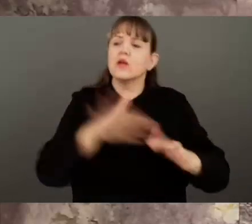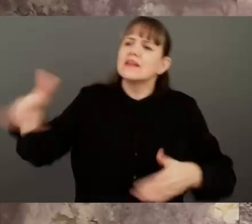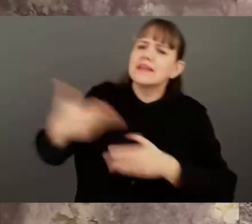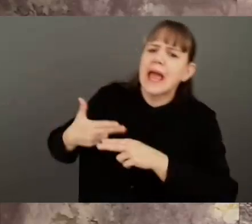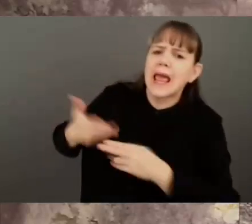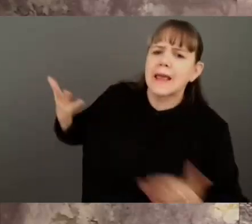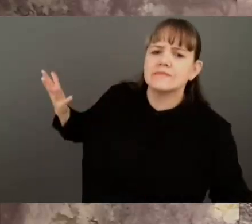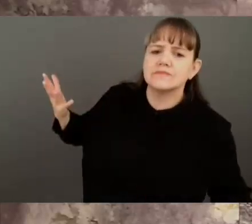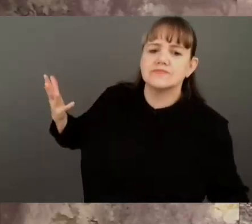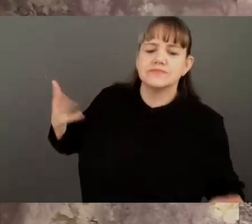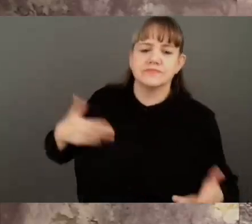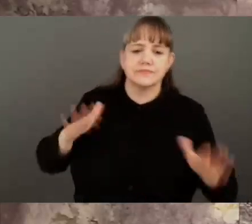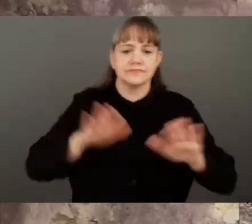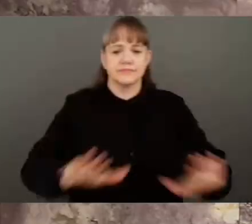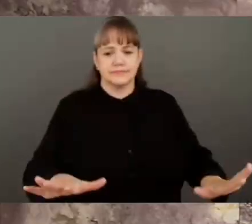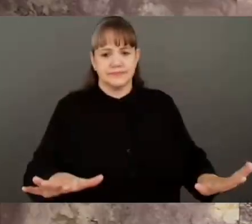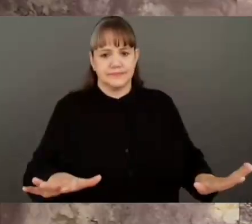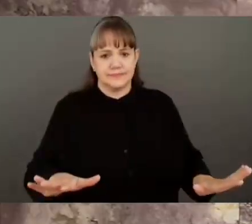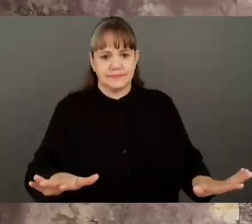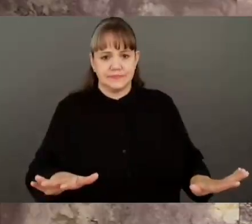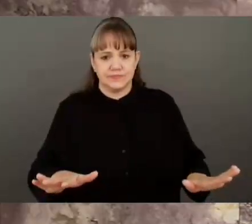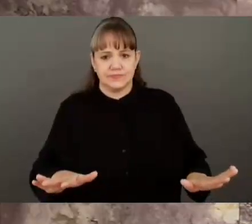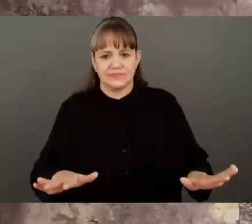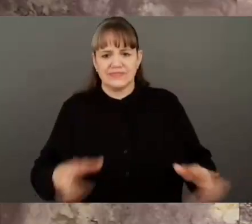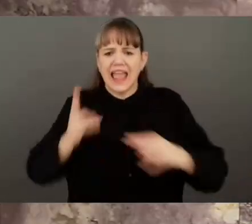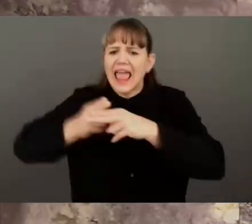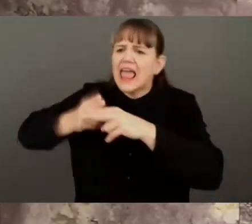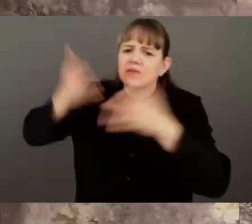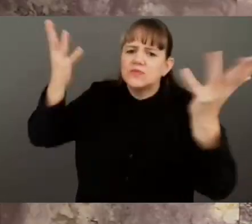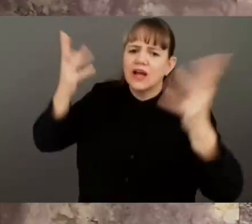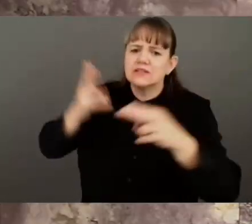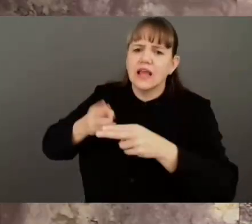let the minister answer, please. Minister.